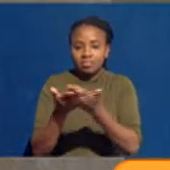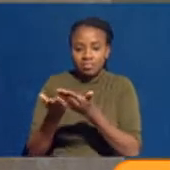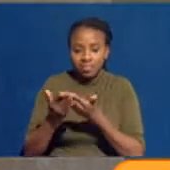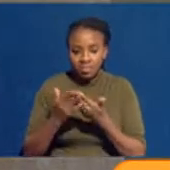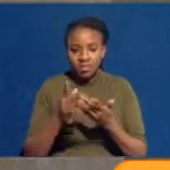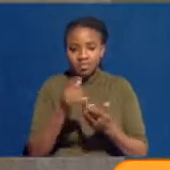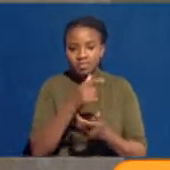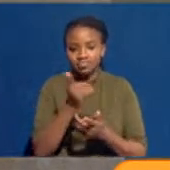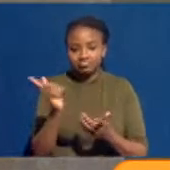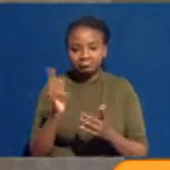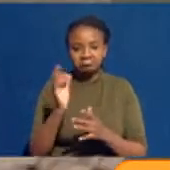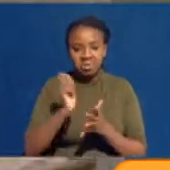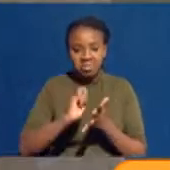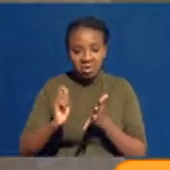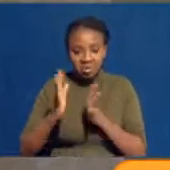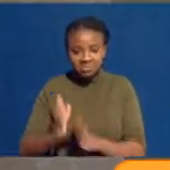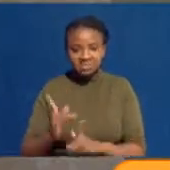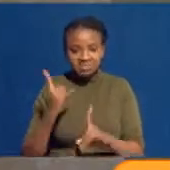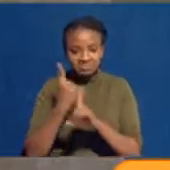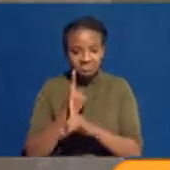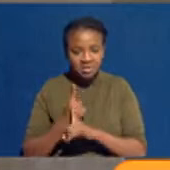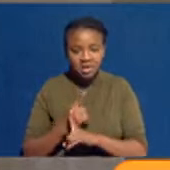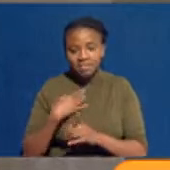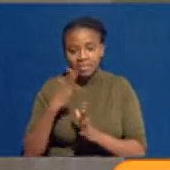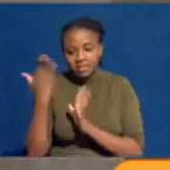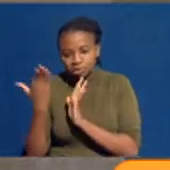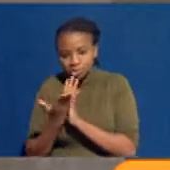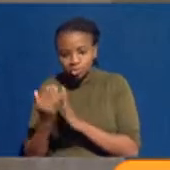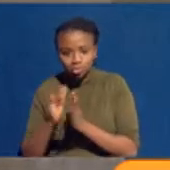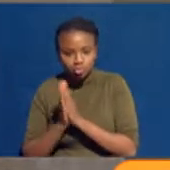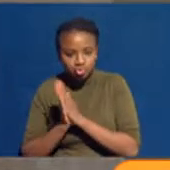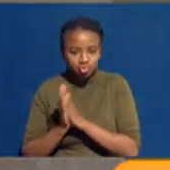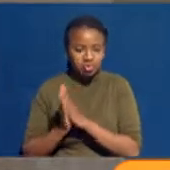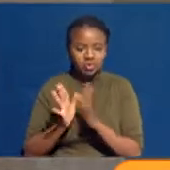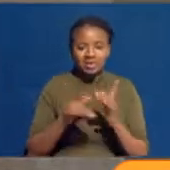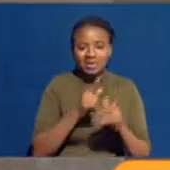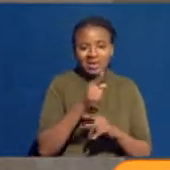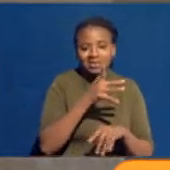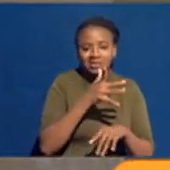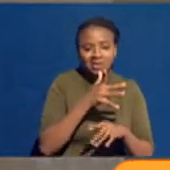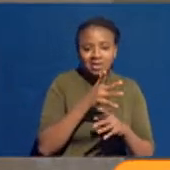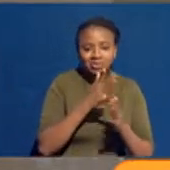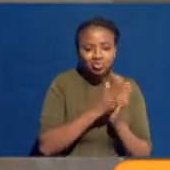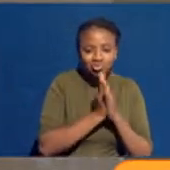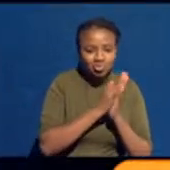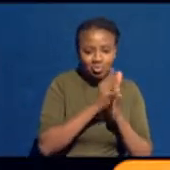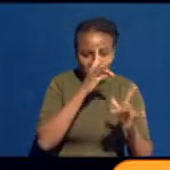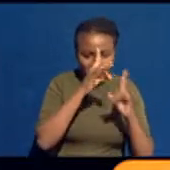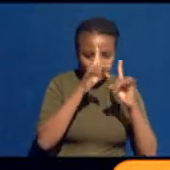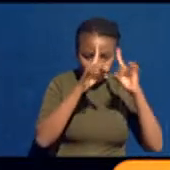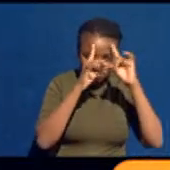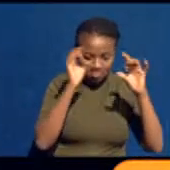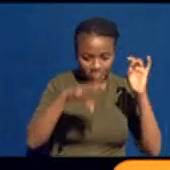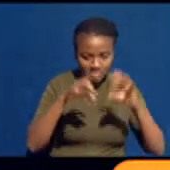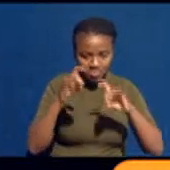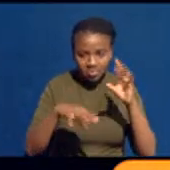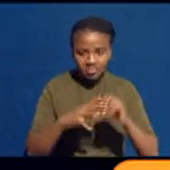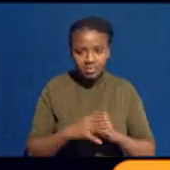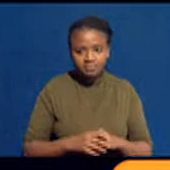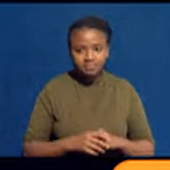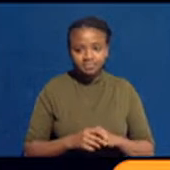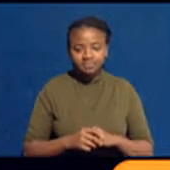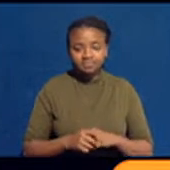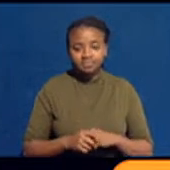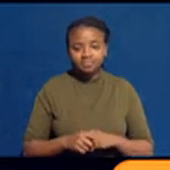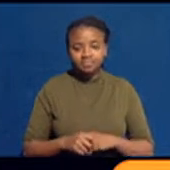Writing, and it's whether fiction and nonfiction. The year's theme is Who Owns Space? At a time when the world's